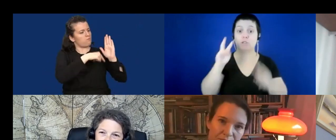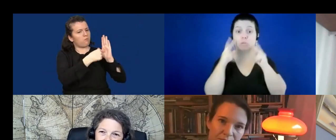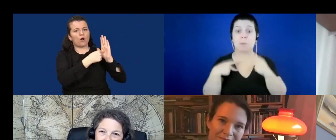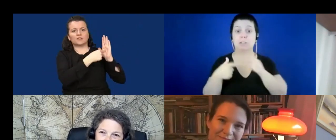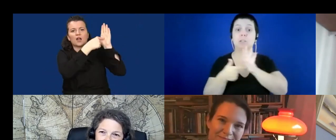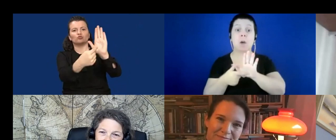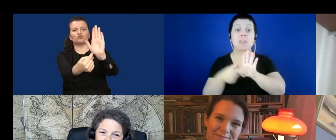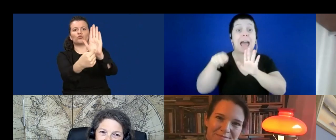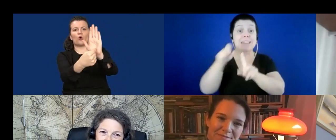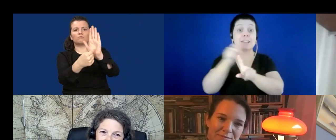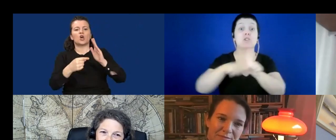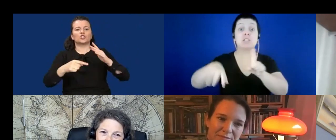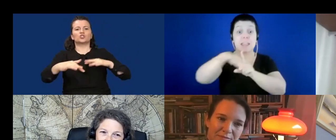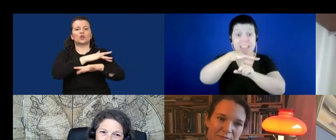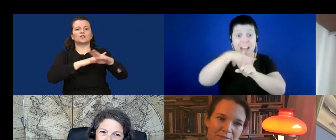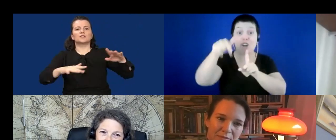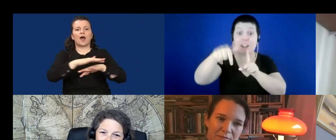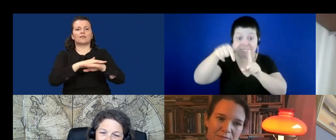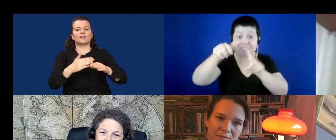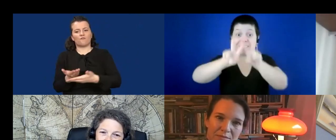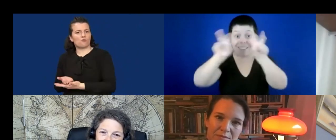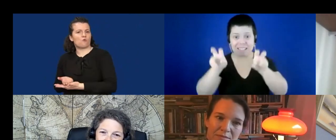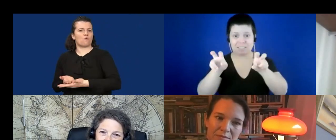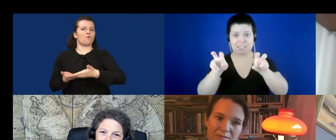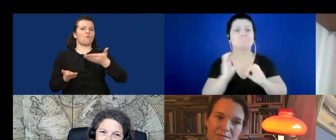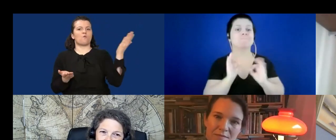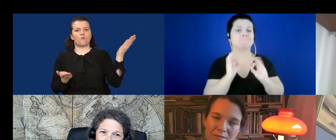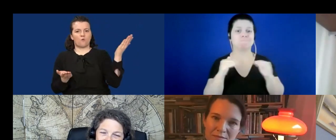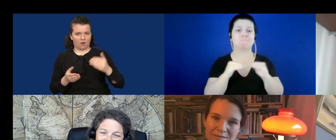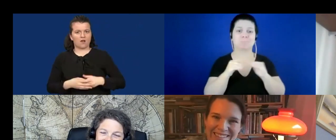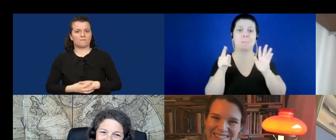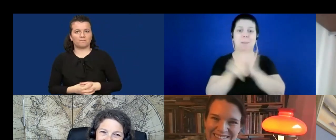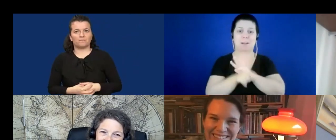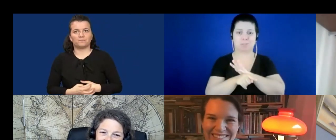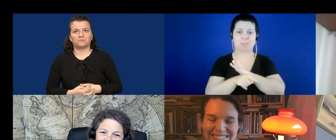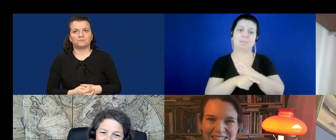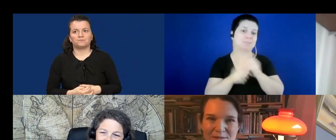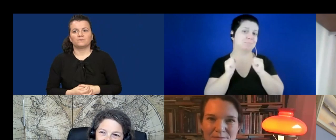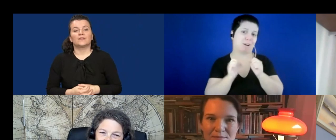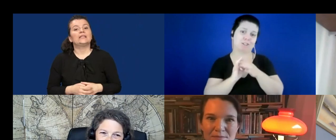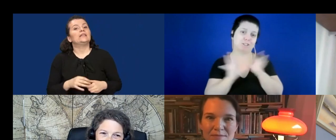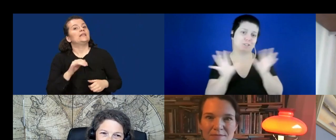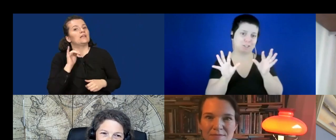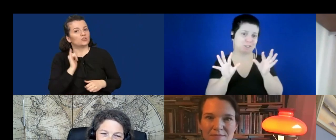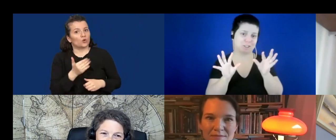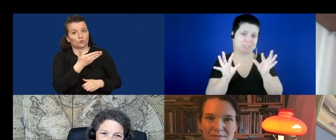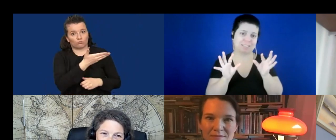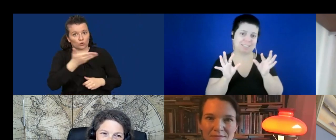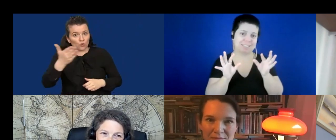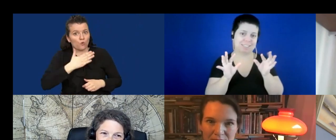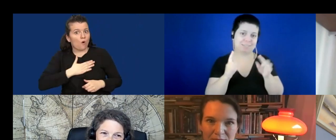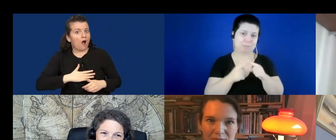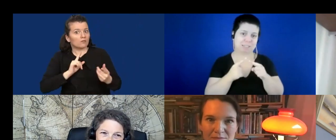Yeah. Thank you. And yes, I agree about the size of the questions. Please feel free to answer them as you wish, because I agree